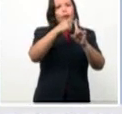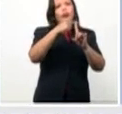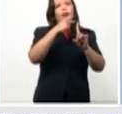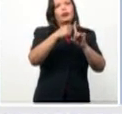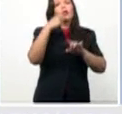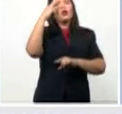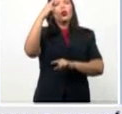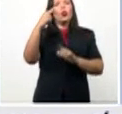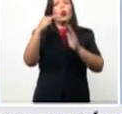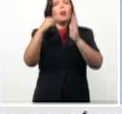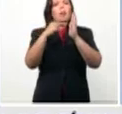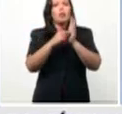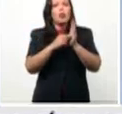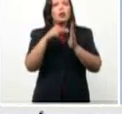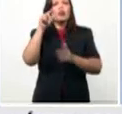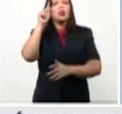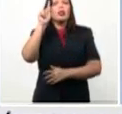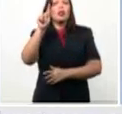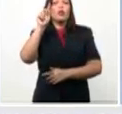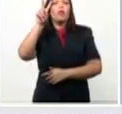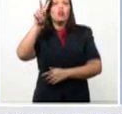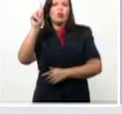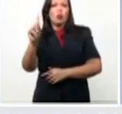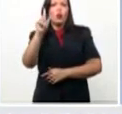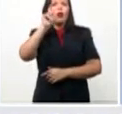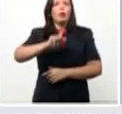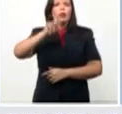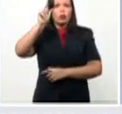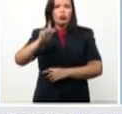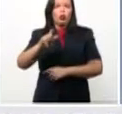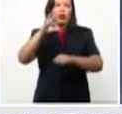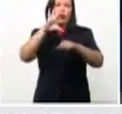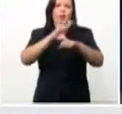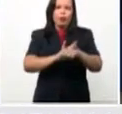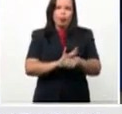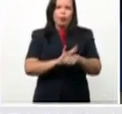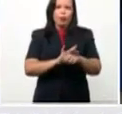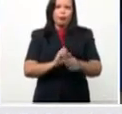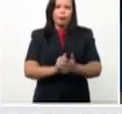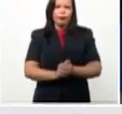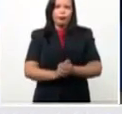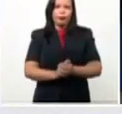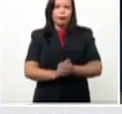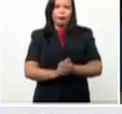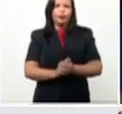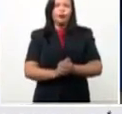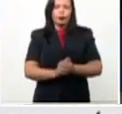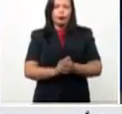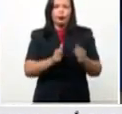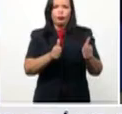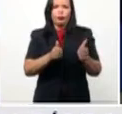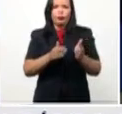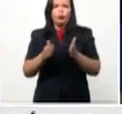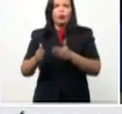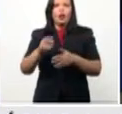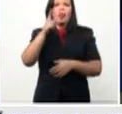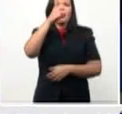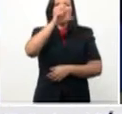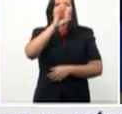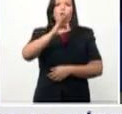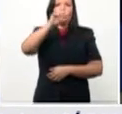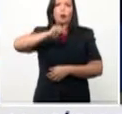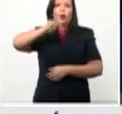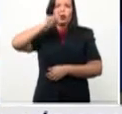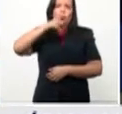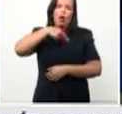2,191 people have tested positive, that is 1.8% of the PCR tests conducted in our country have